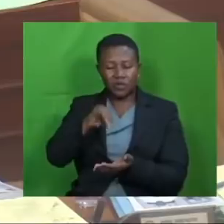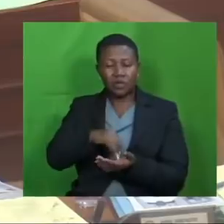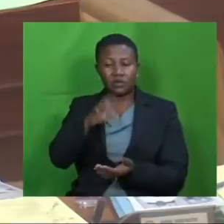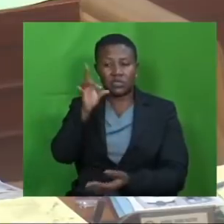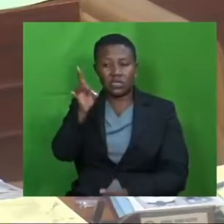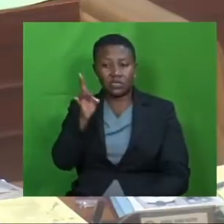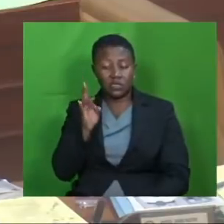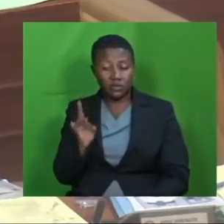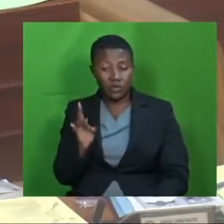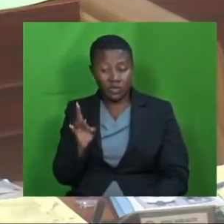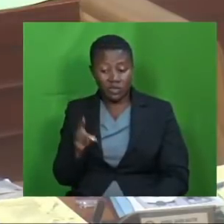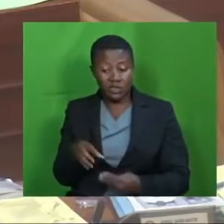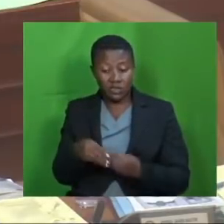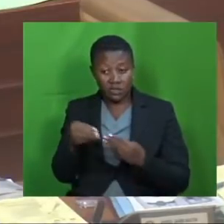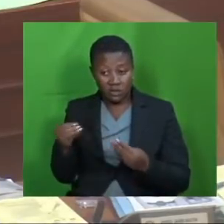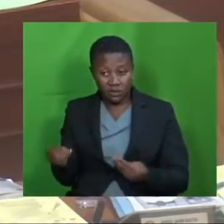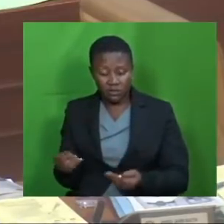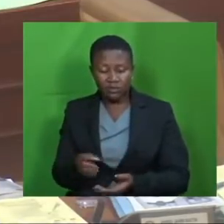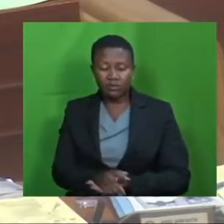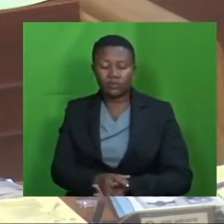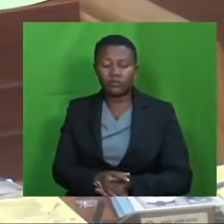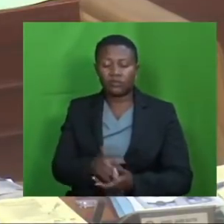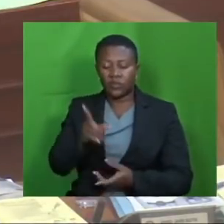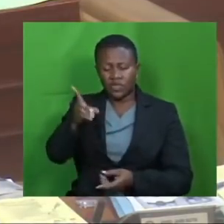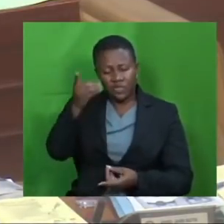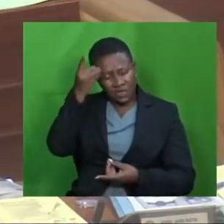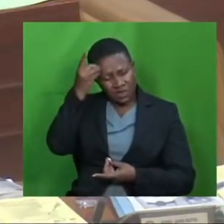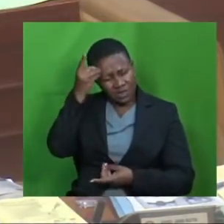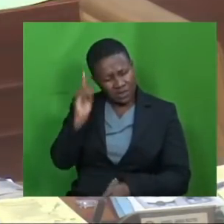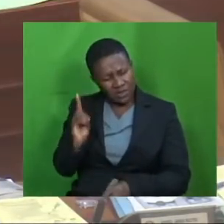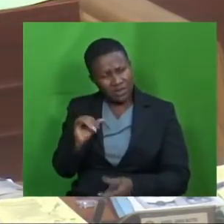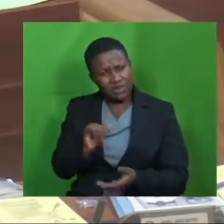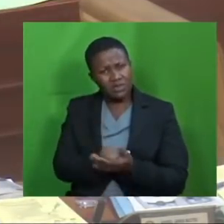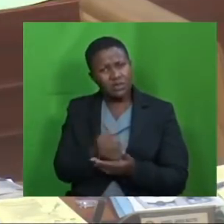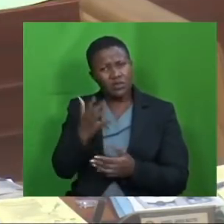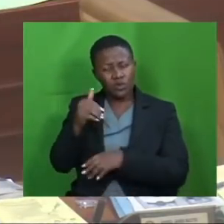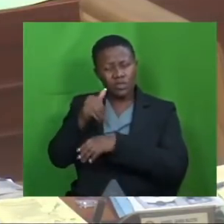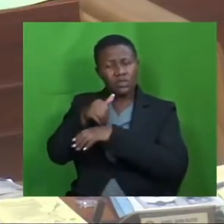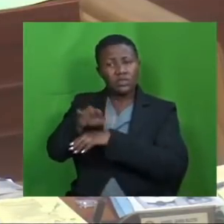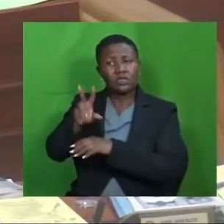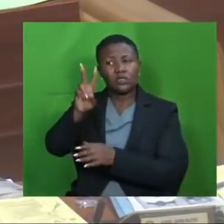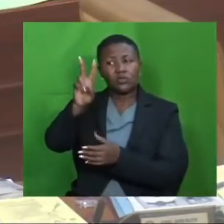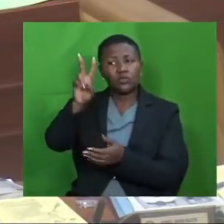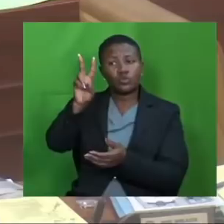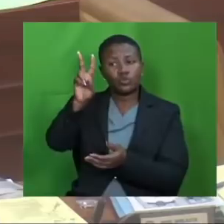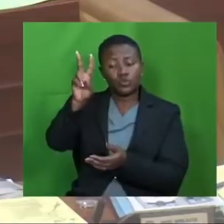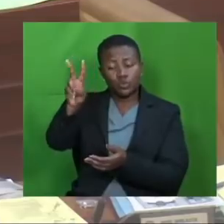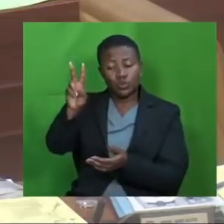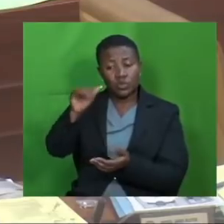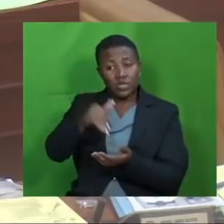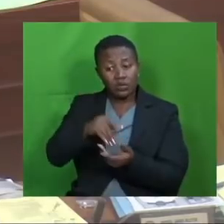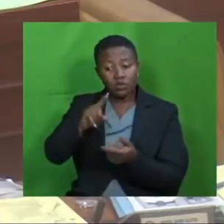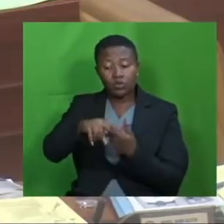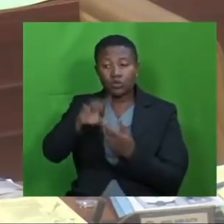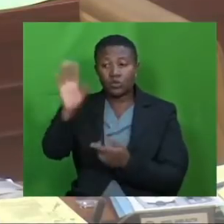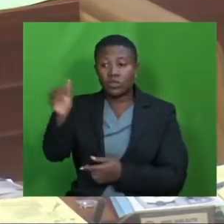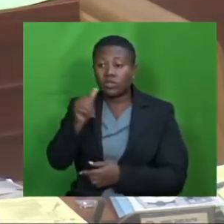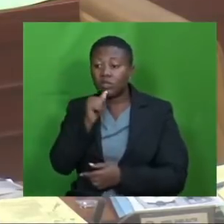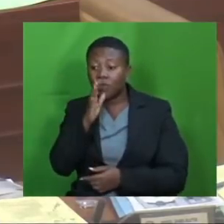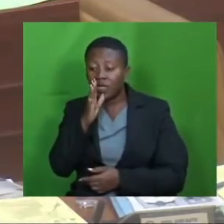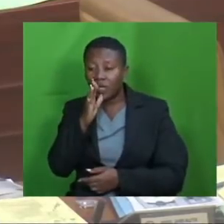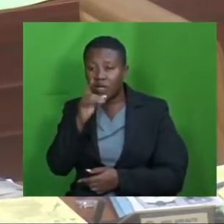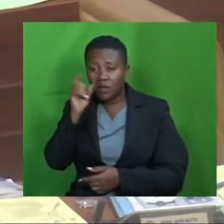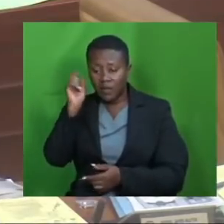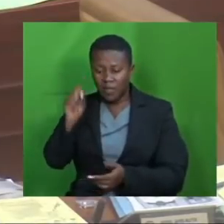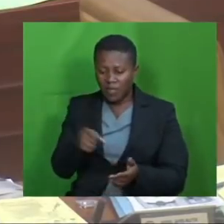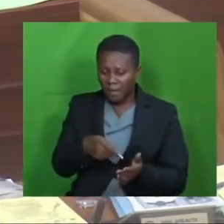cedis. He decides that he wants to send 2,000 of that money to the mother, sick mother. He must pay tax on an